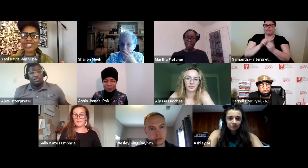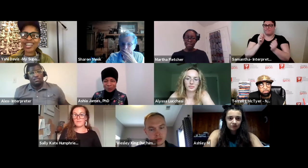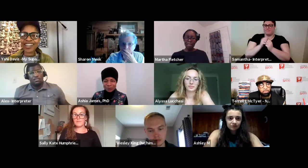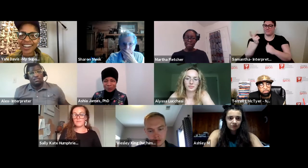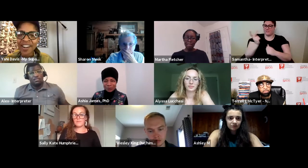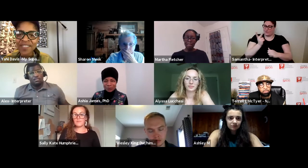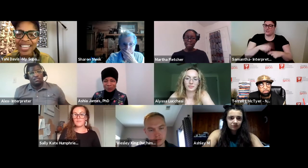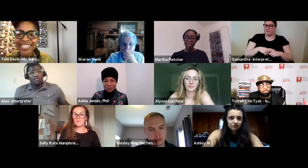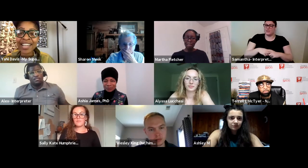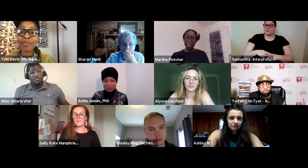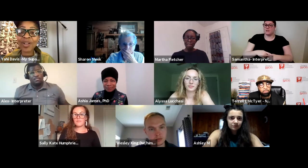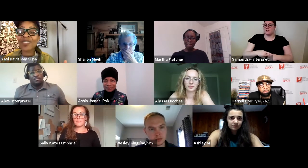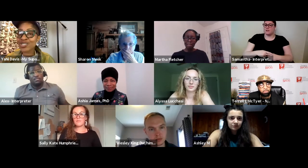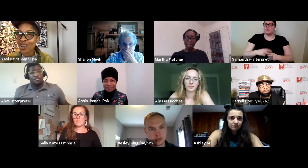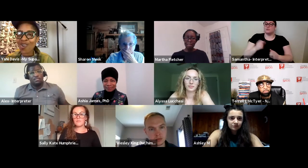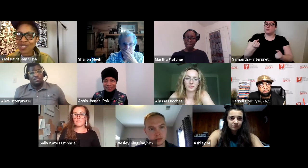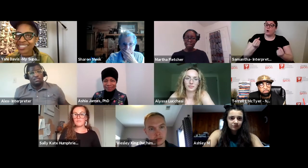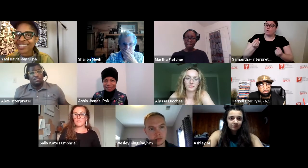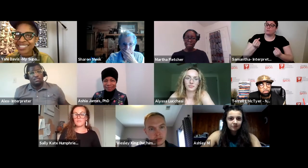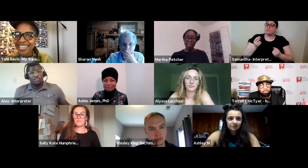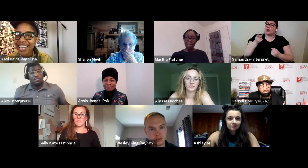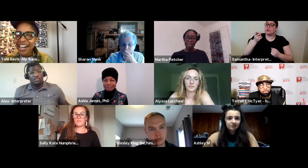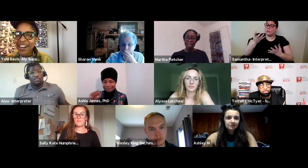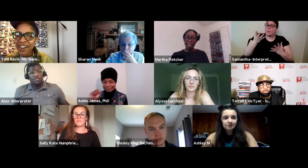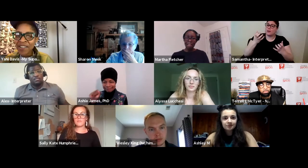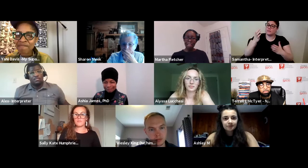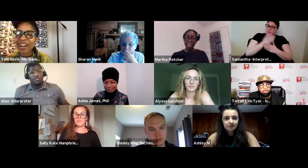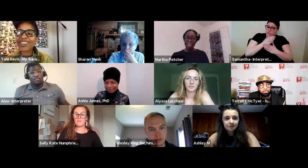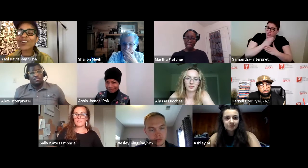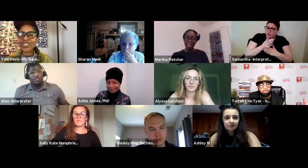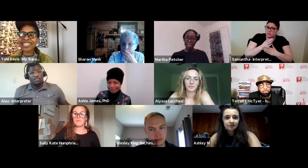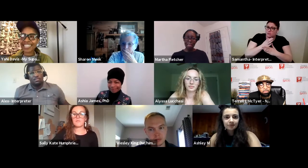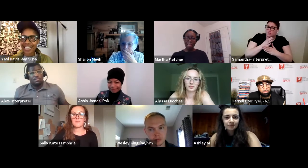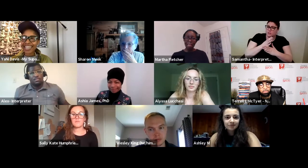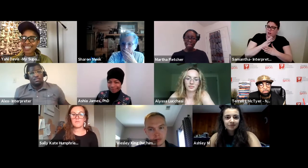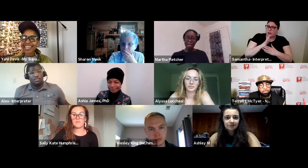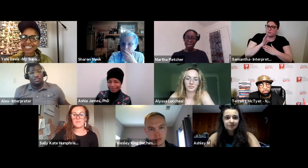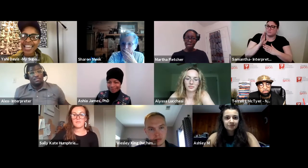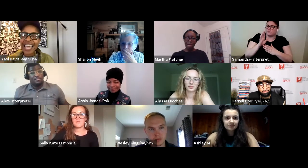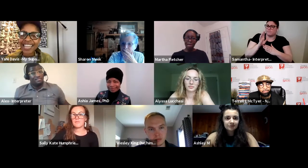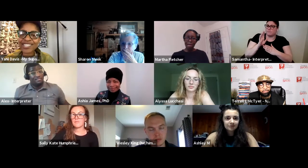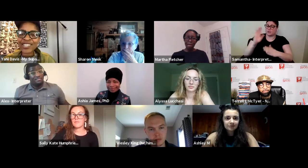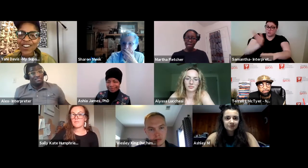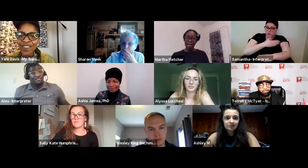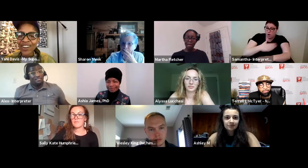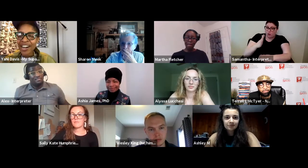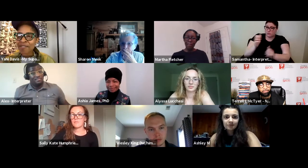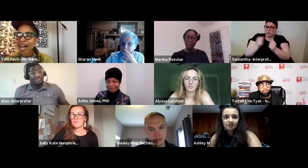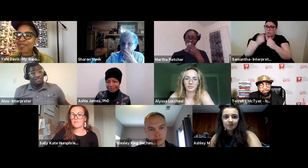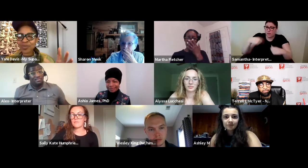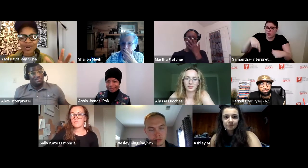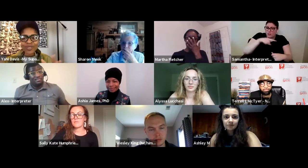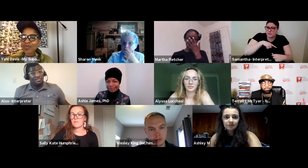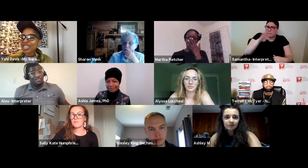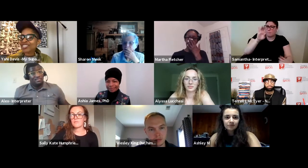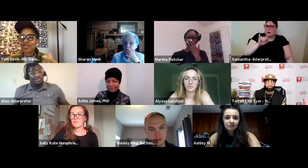to share an example of a song with us by Kool and the Gang. Yes. And so I